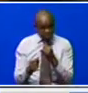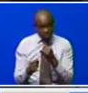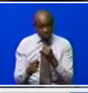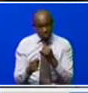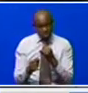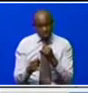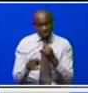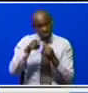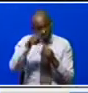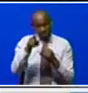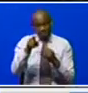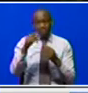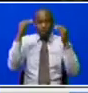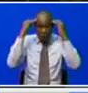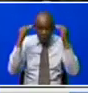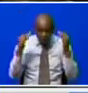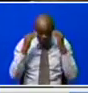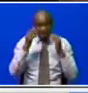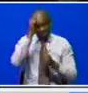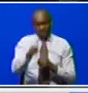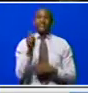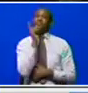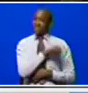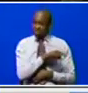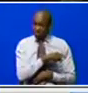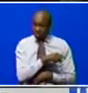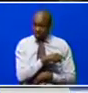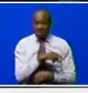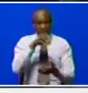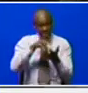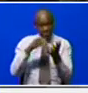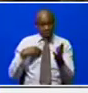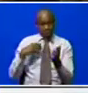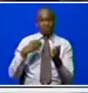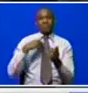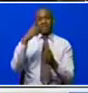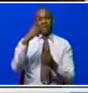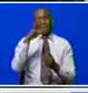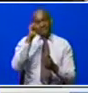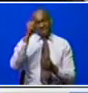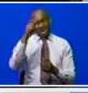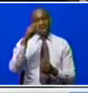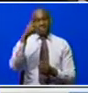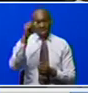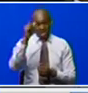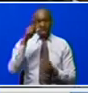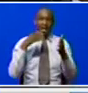and the court ruled on that in the case of Maina Kiai and others against